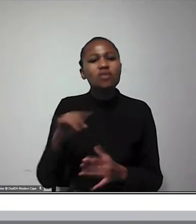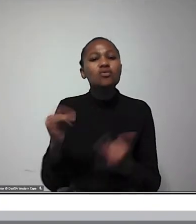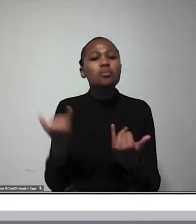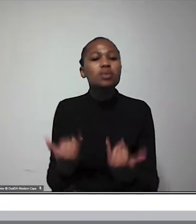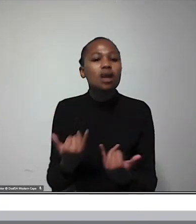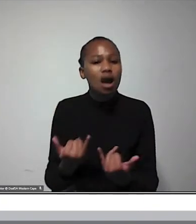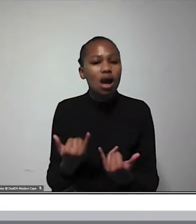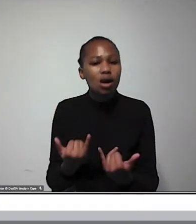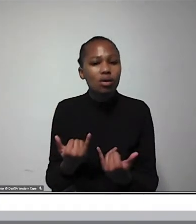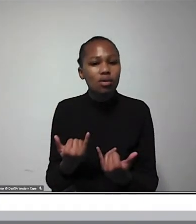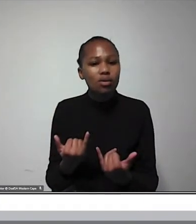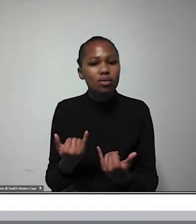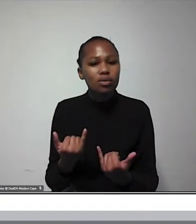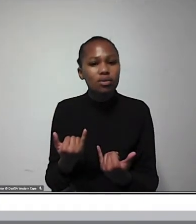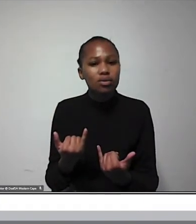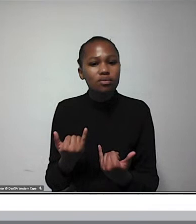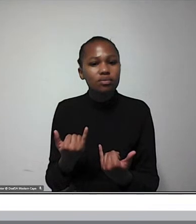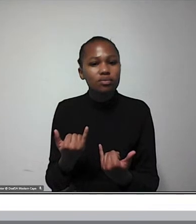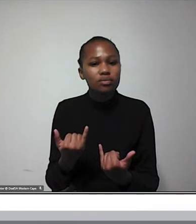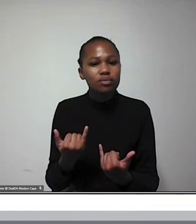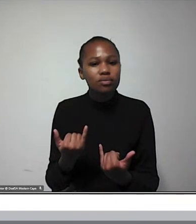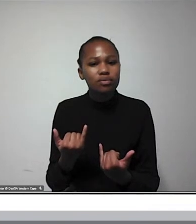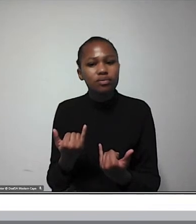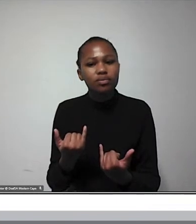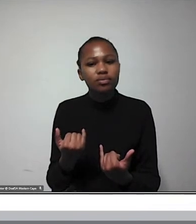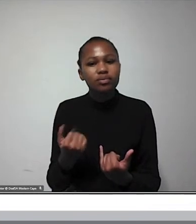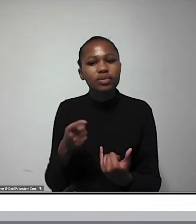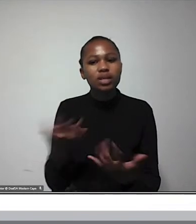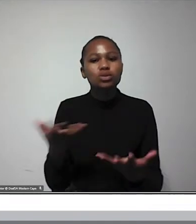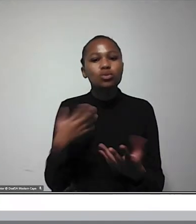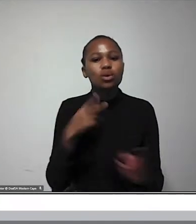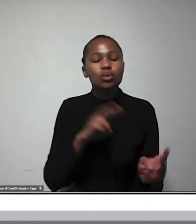And in that case, definitely look at